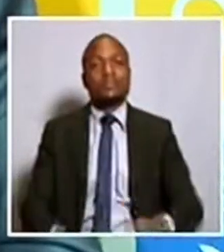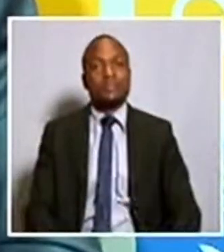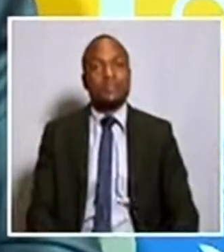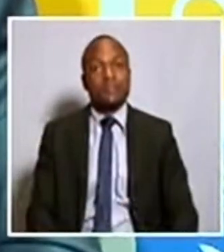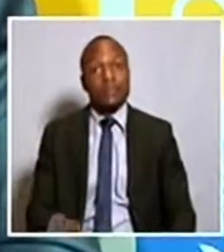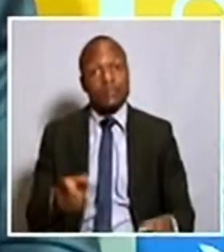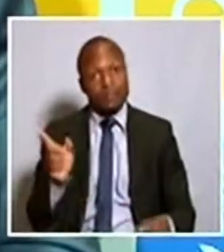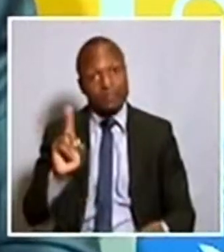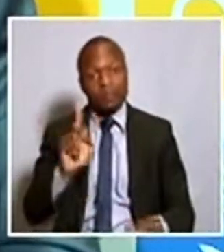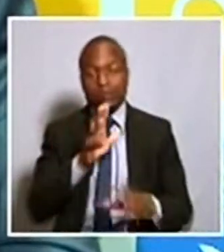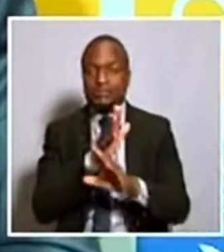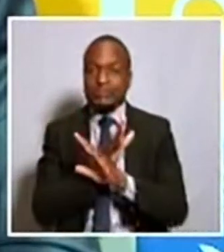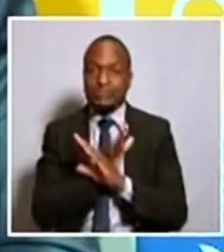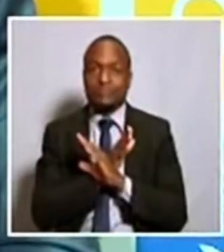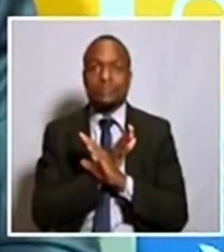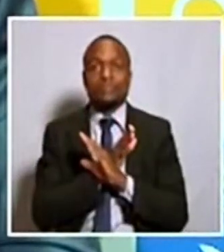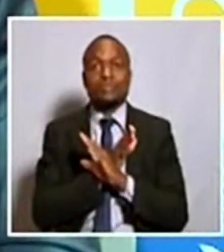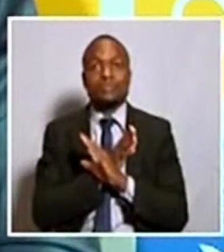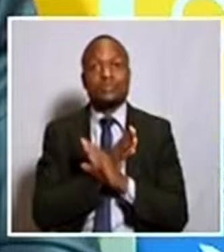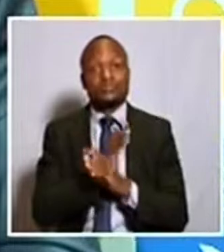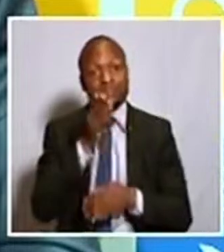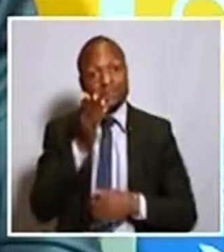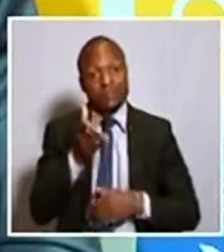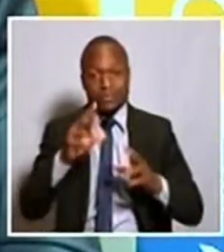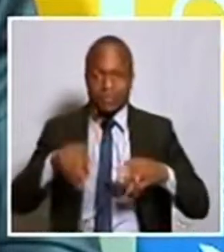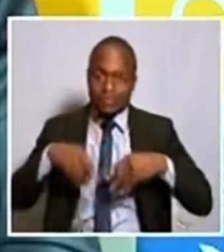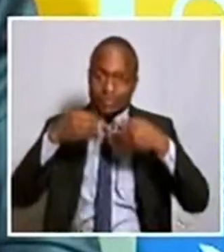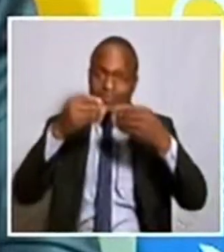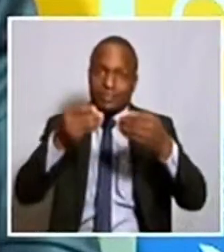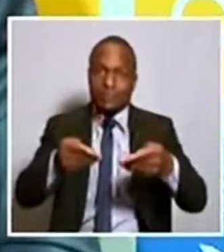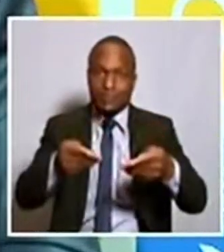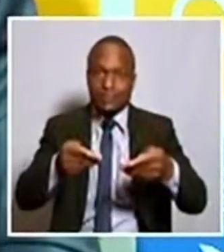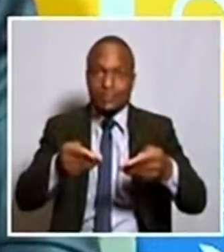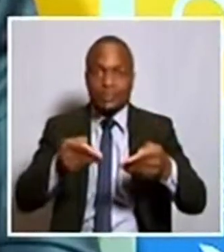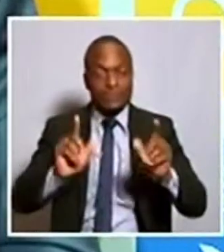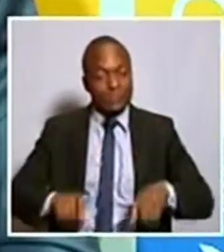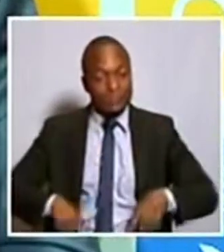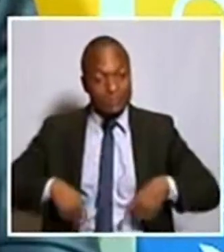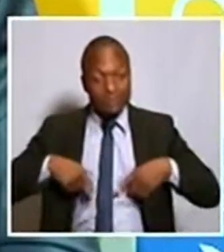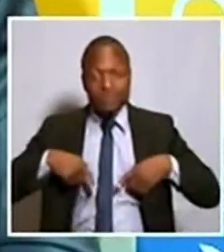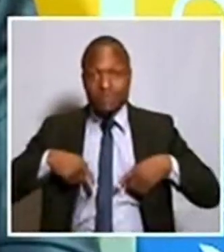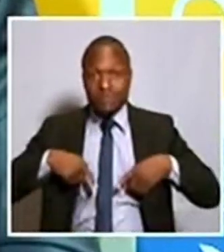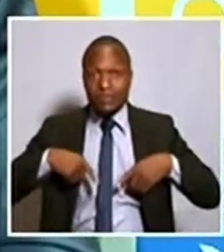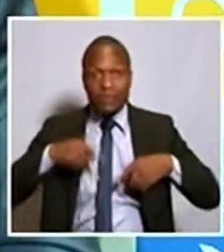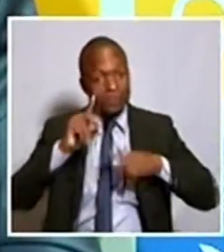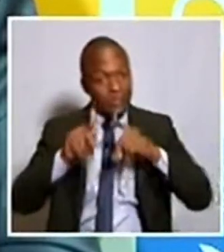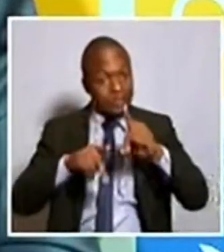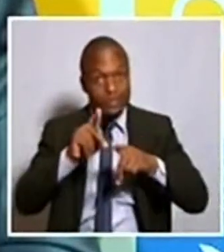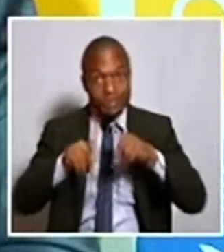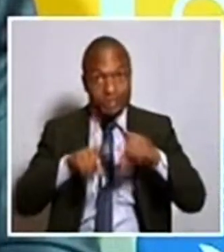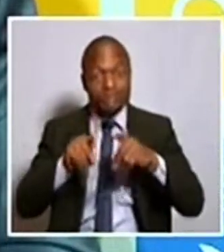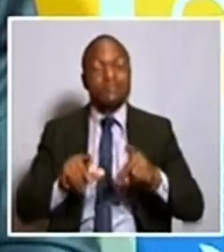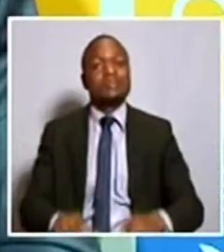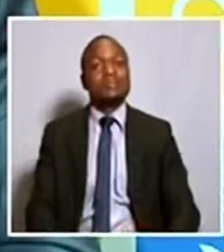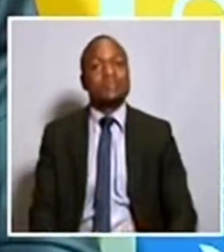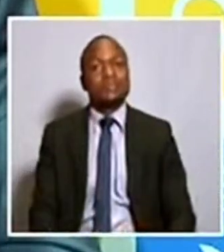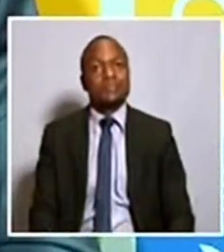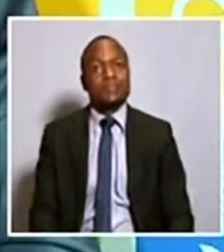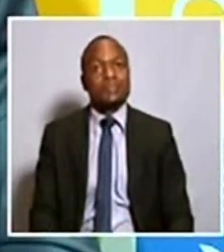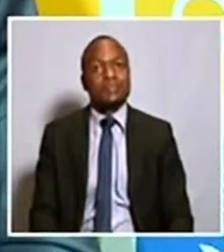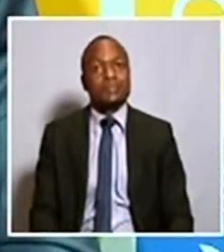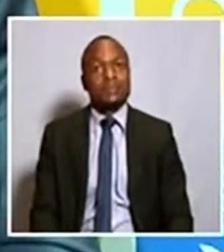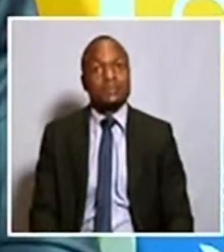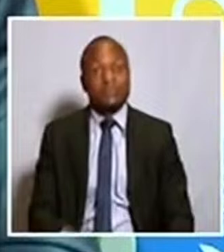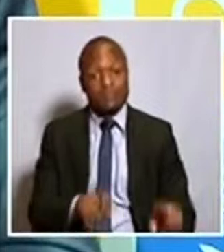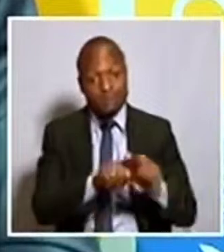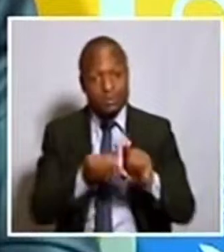especially where Zambia is concerned. It provides the livelihood of our people, and also